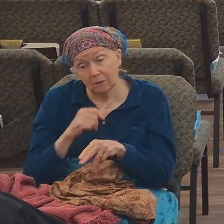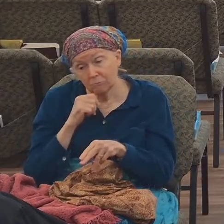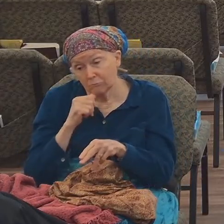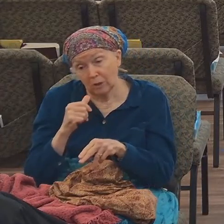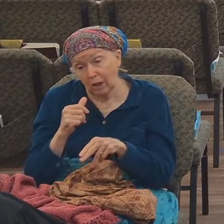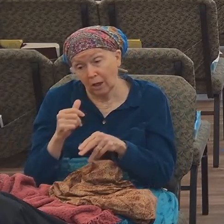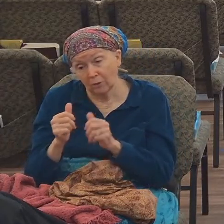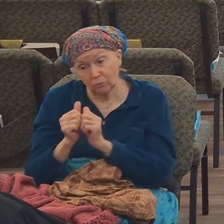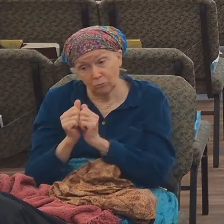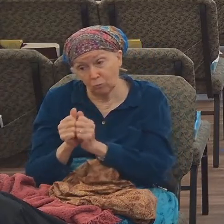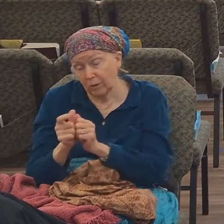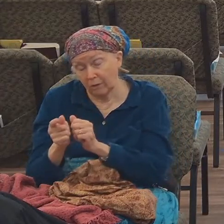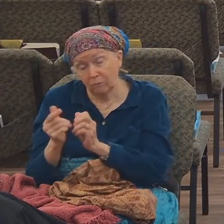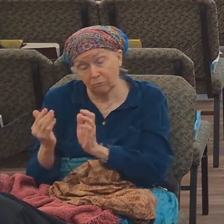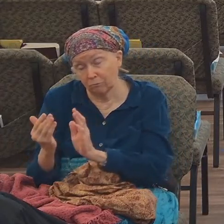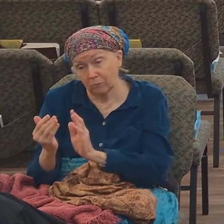word?